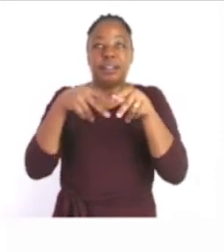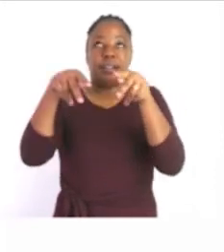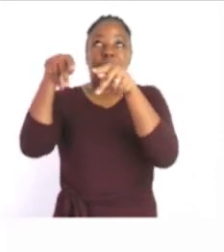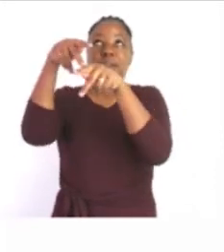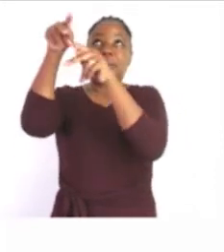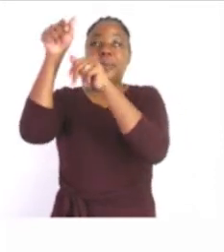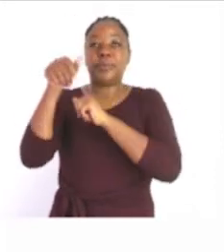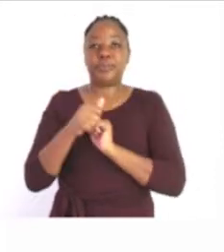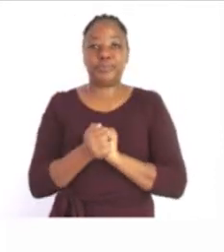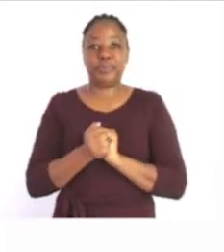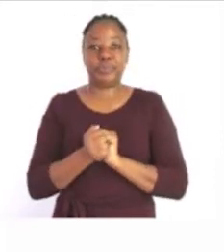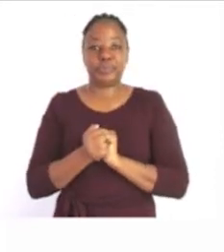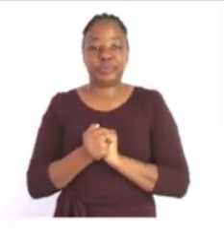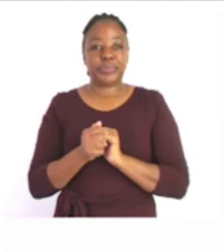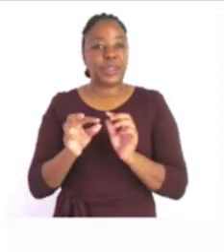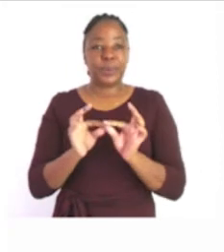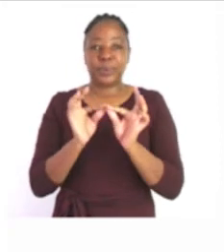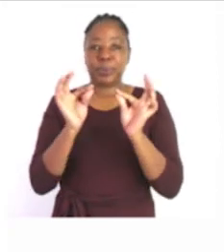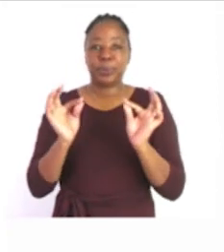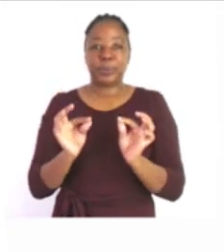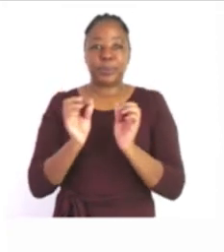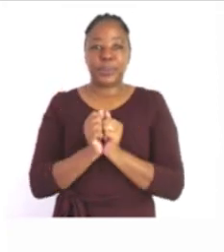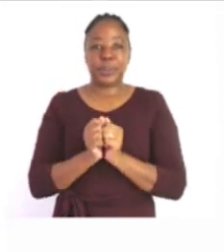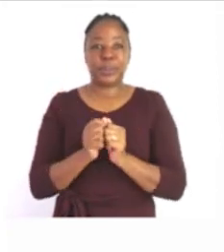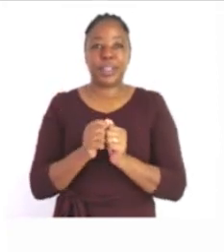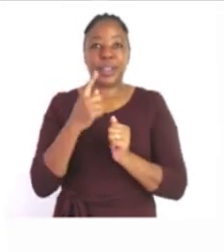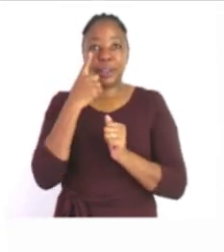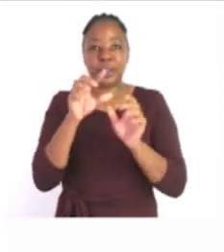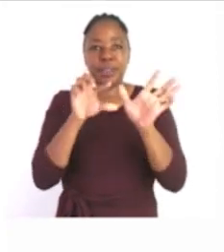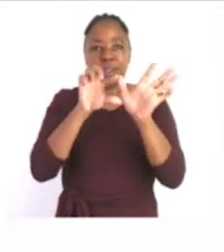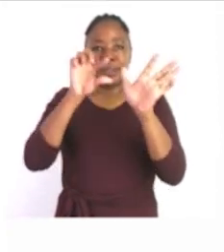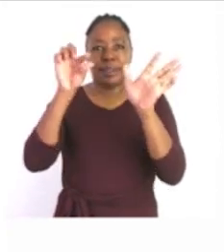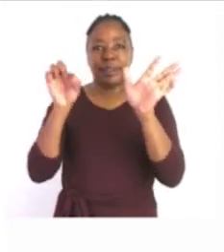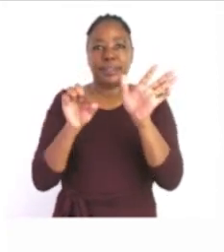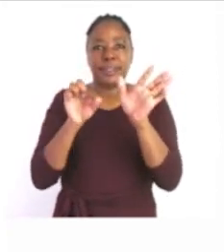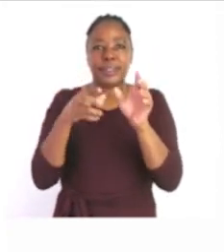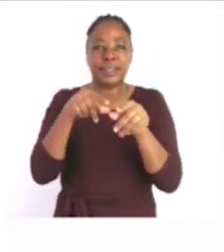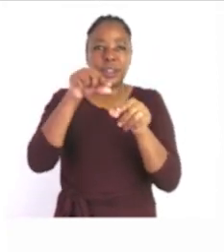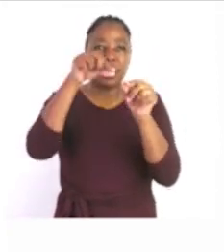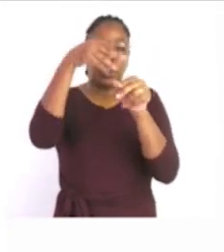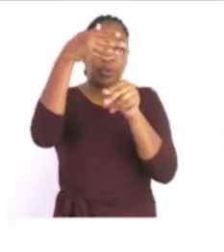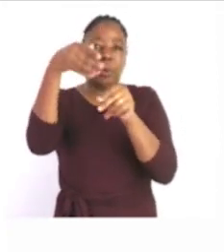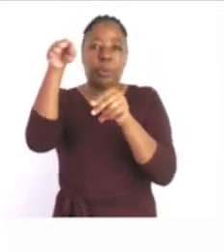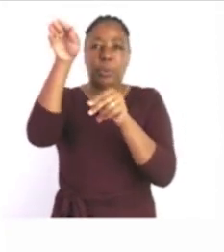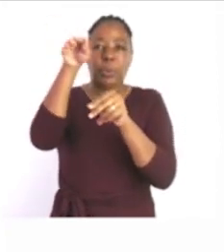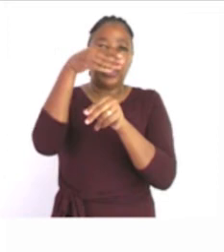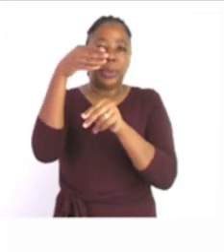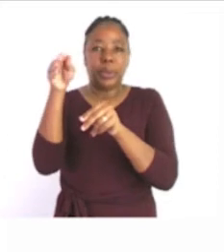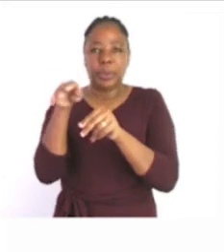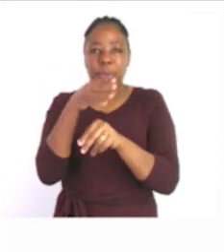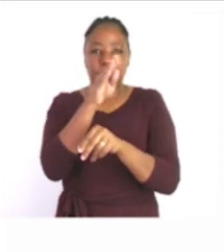That is a beautiful rhyme, and you can see the leaves dancing up and down. I am going to read it one more